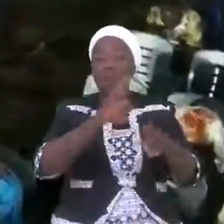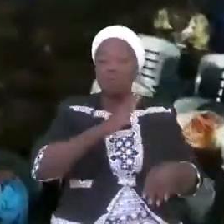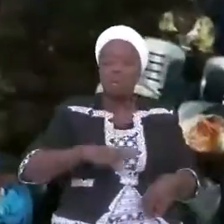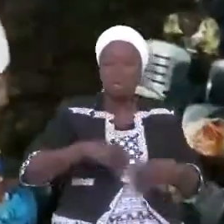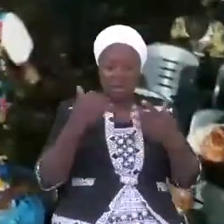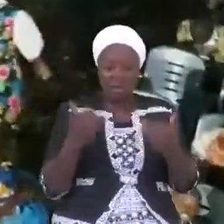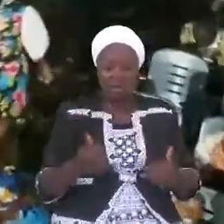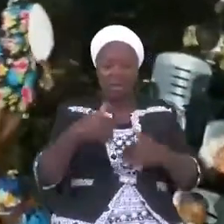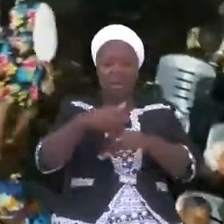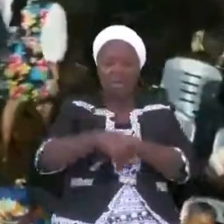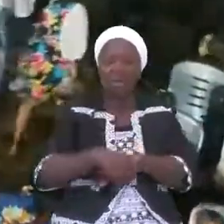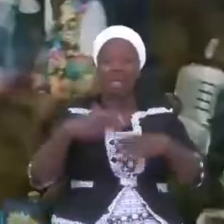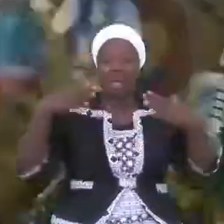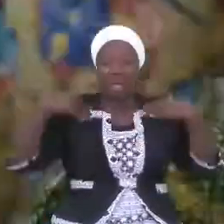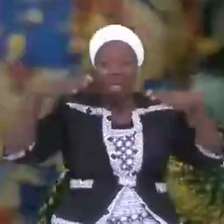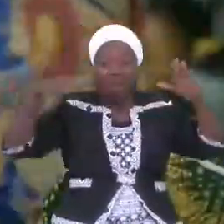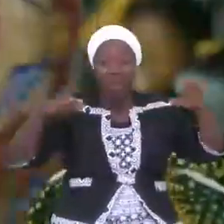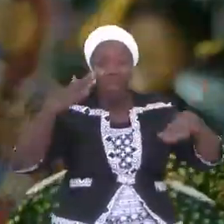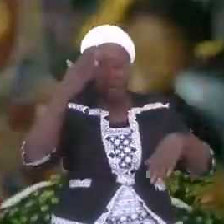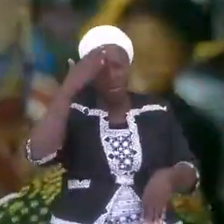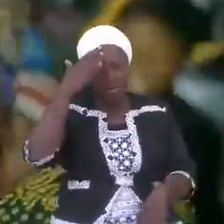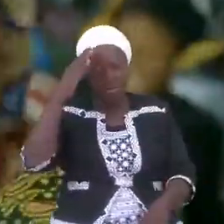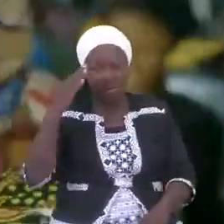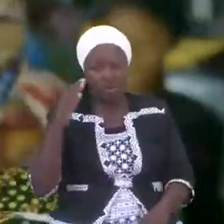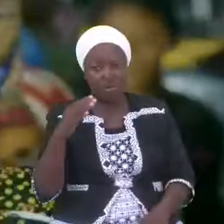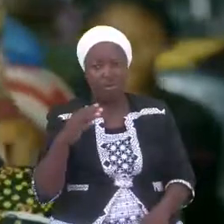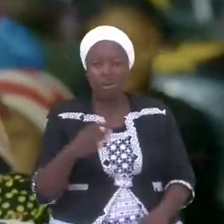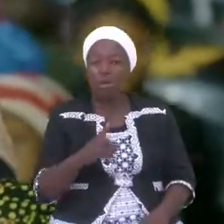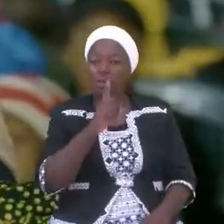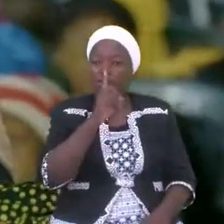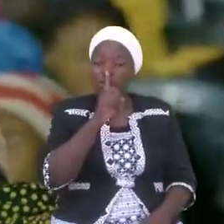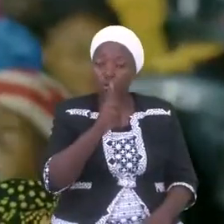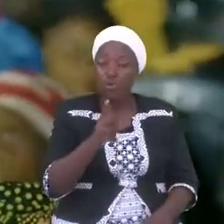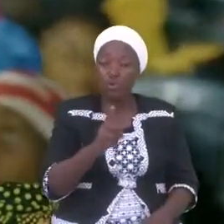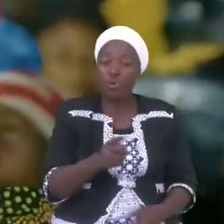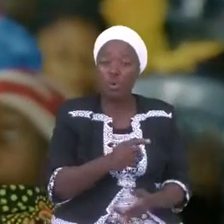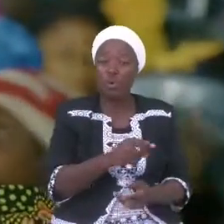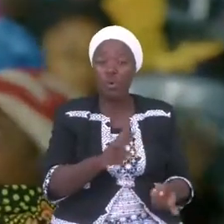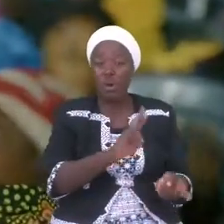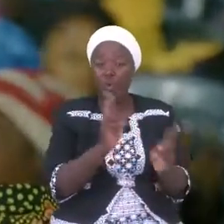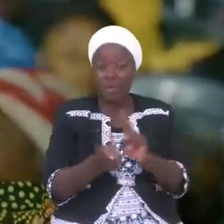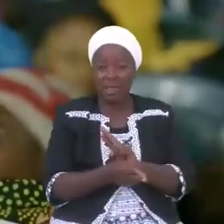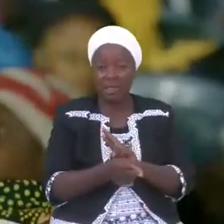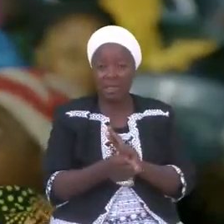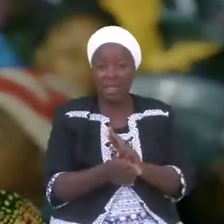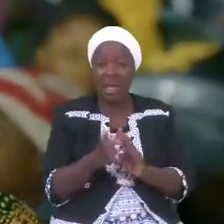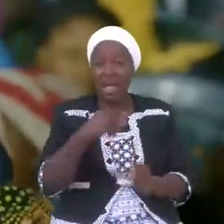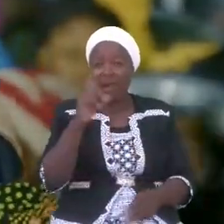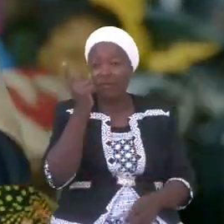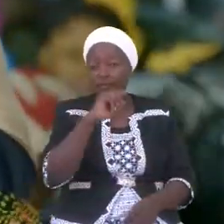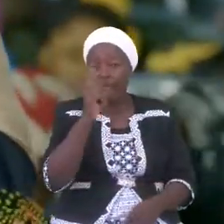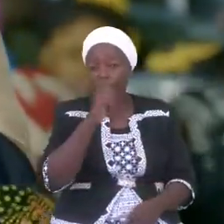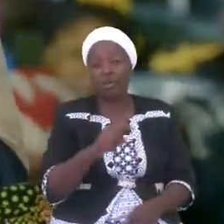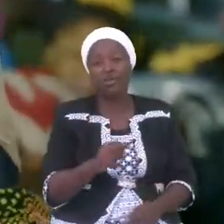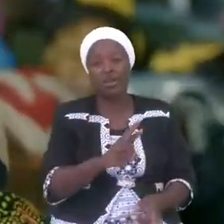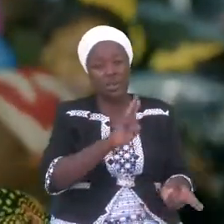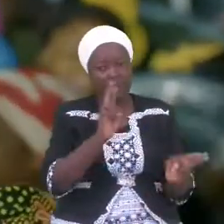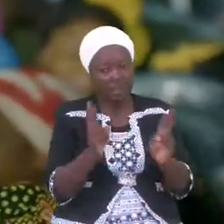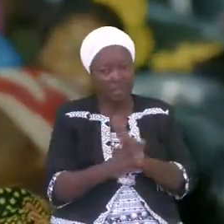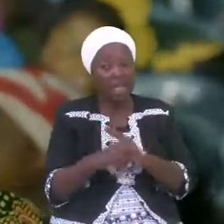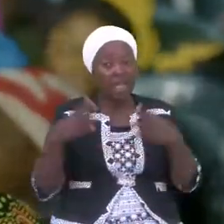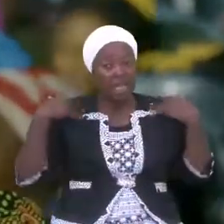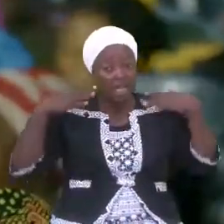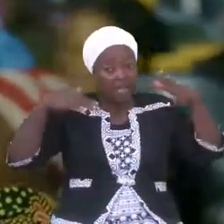tonight. Angels recognize true repentance and false repentance.